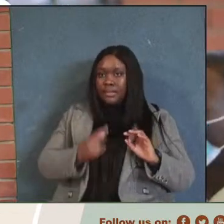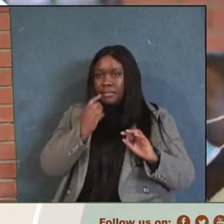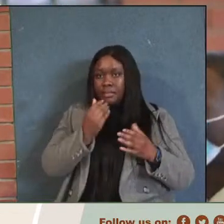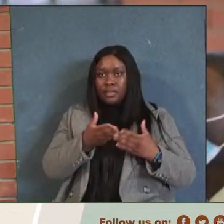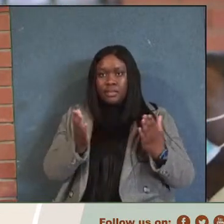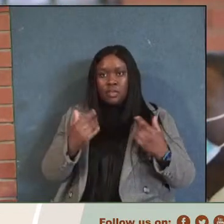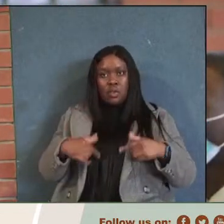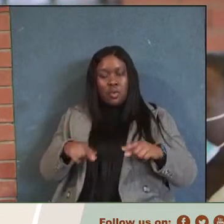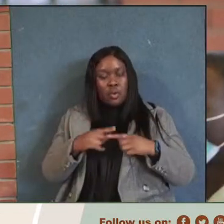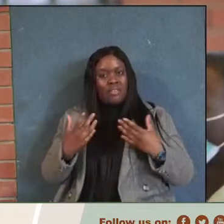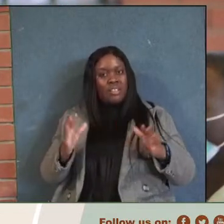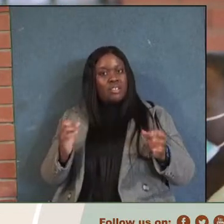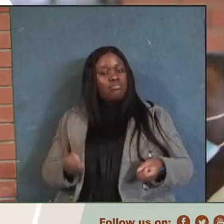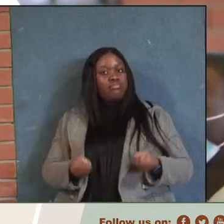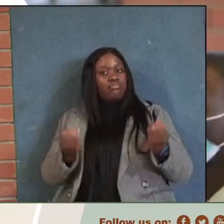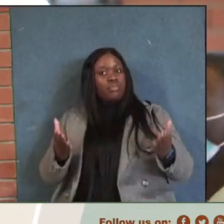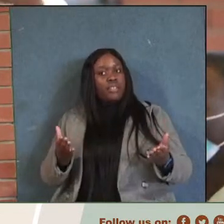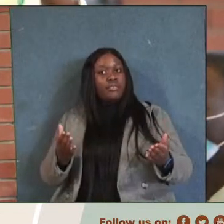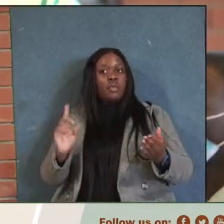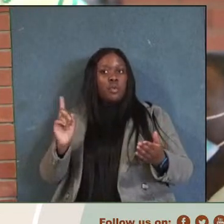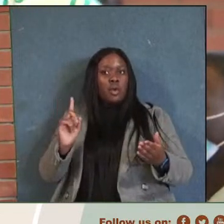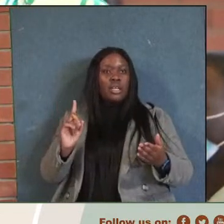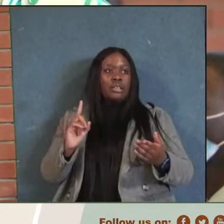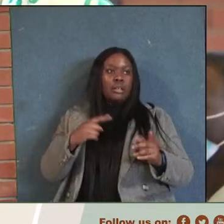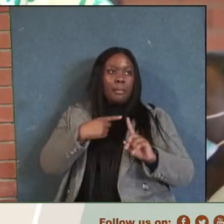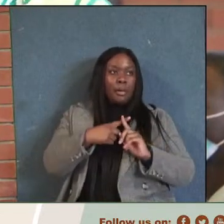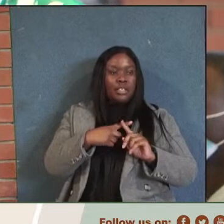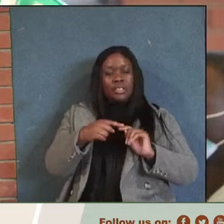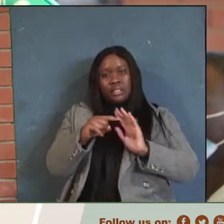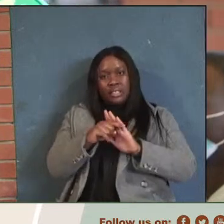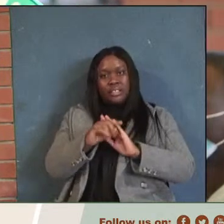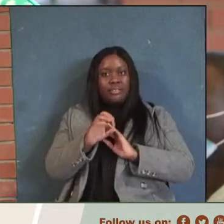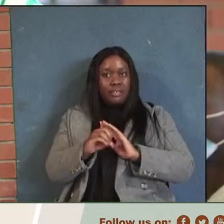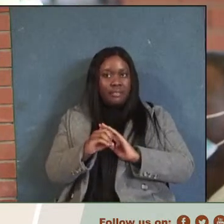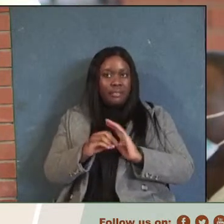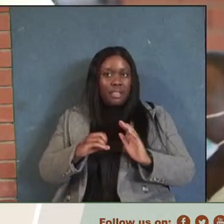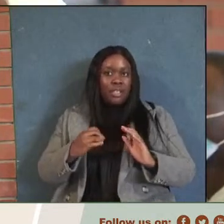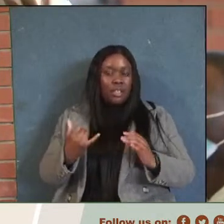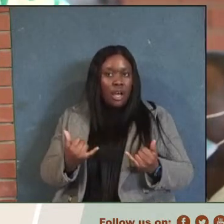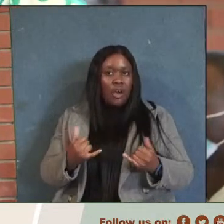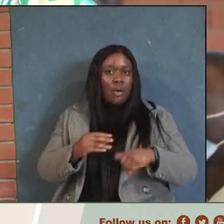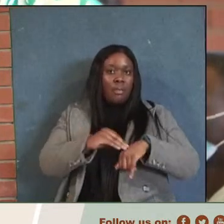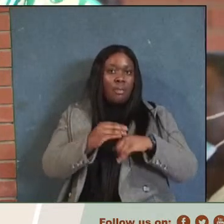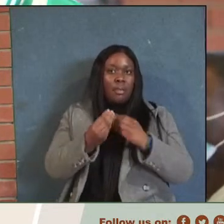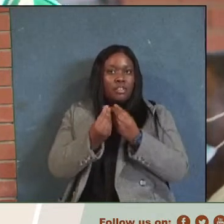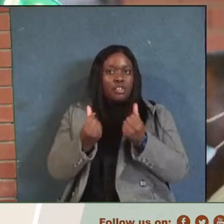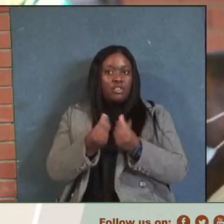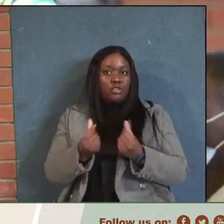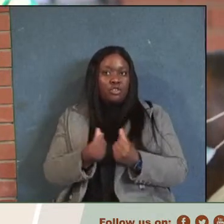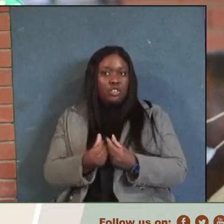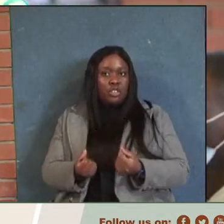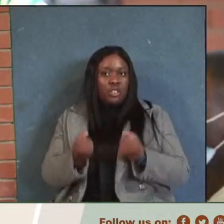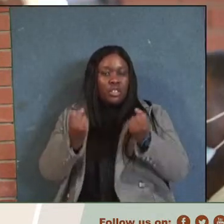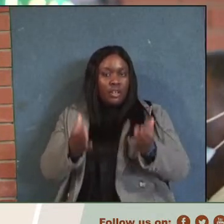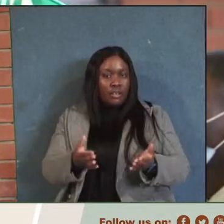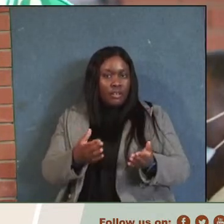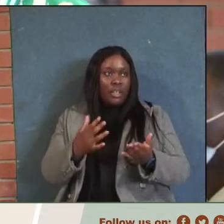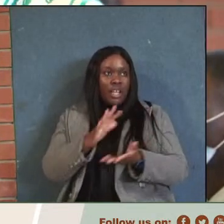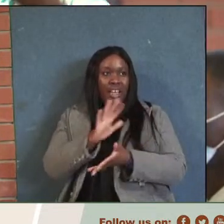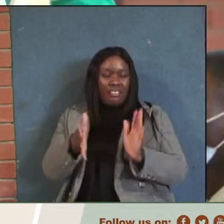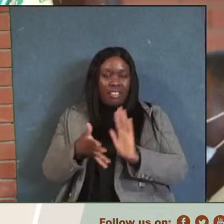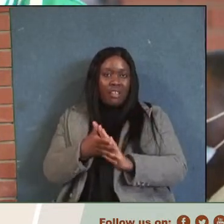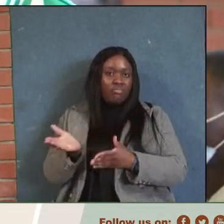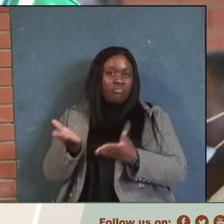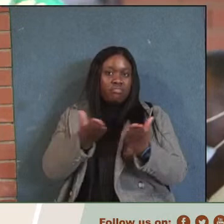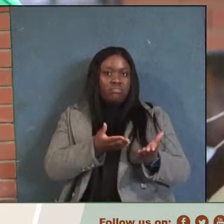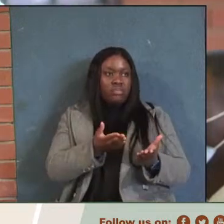you the pitfalls, but also given you the solutions. Not only the solutions, but we've given you the benefits. Basically, we have given you the lunch,